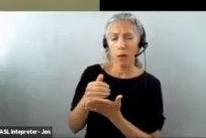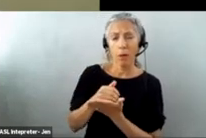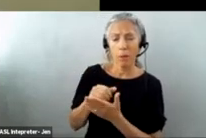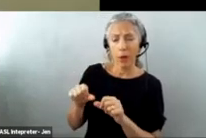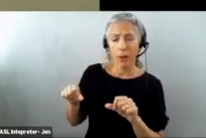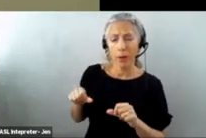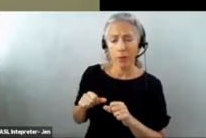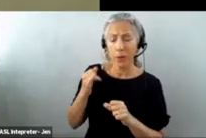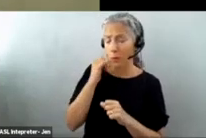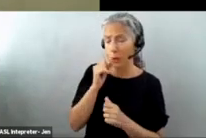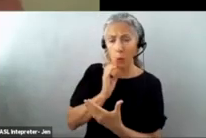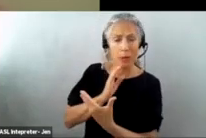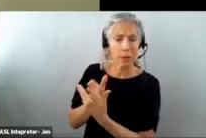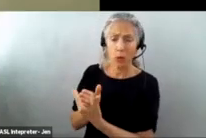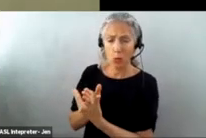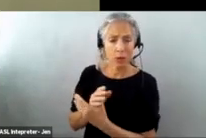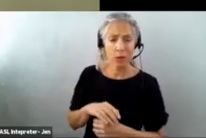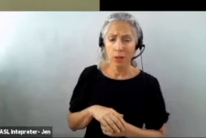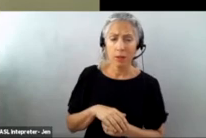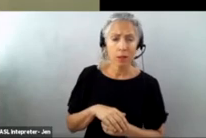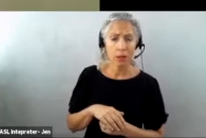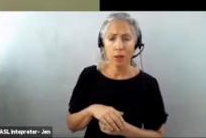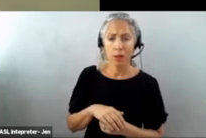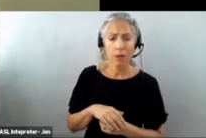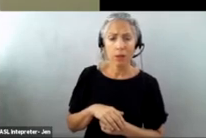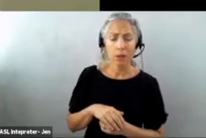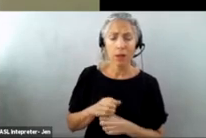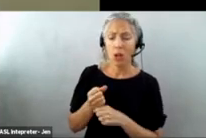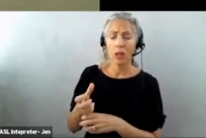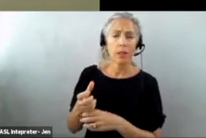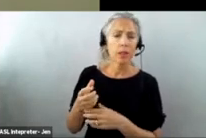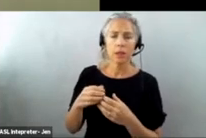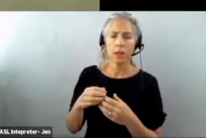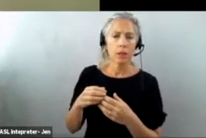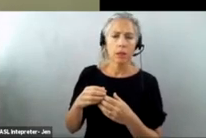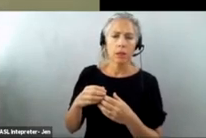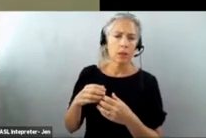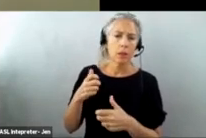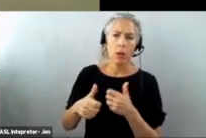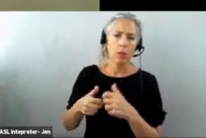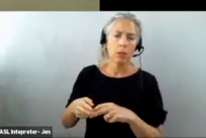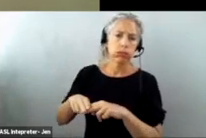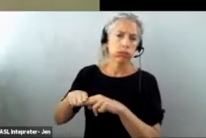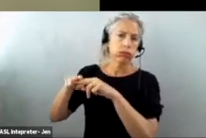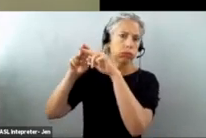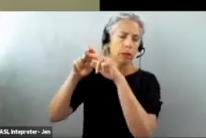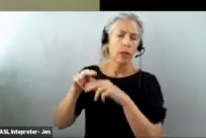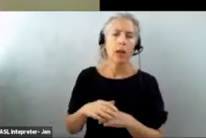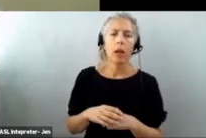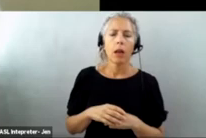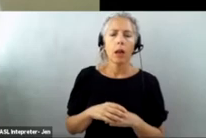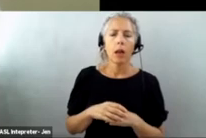if we don't intervene and if there's not early intervention, that causes a whole cascade. And you know, we all know this, but when you see